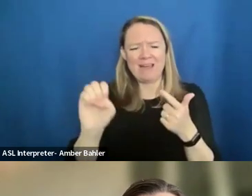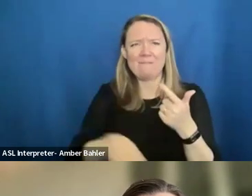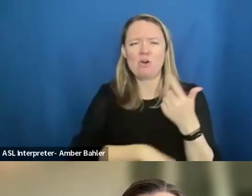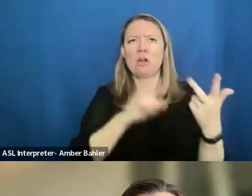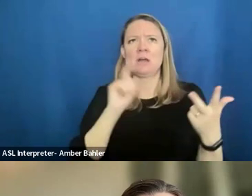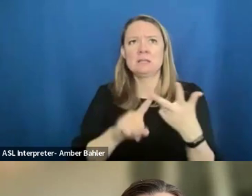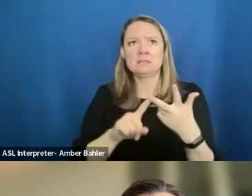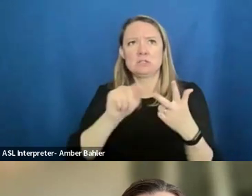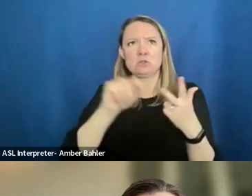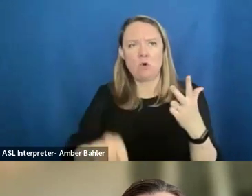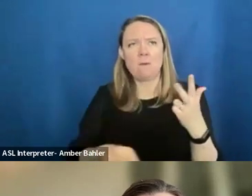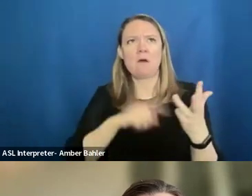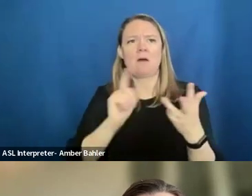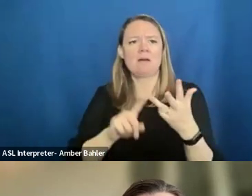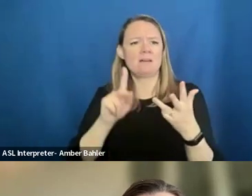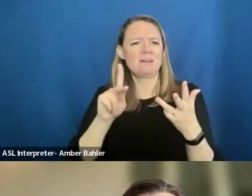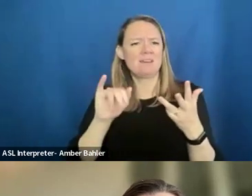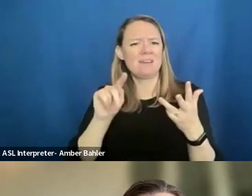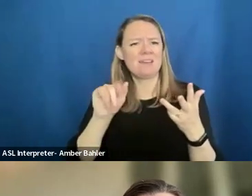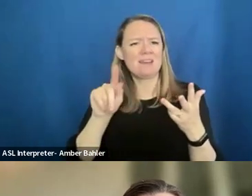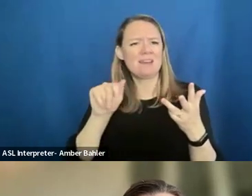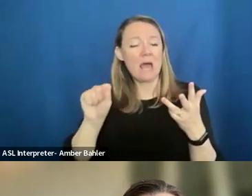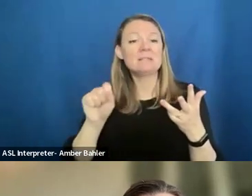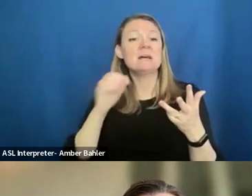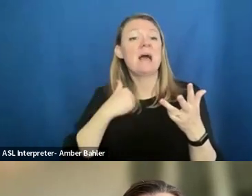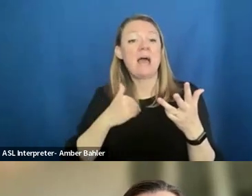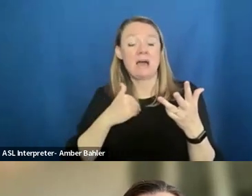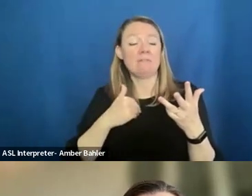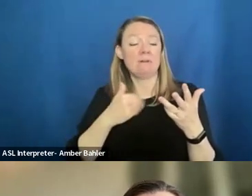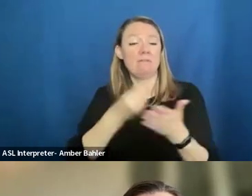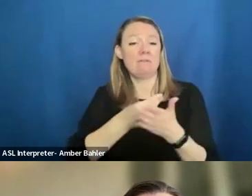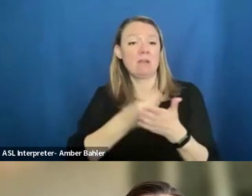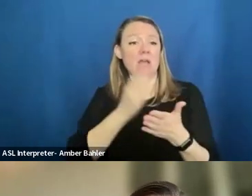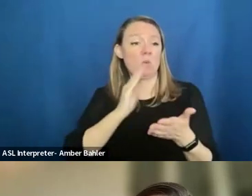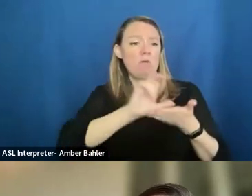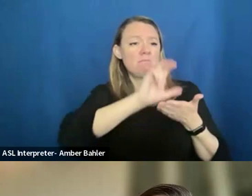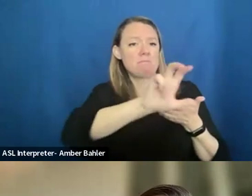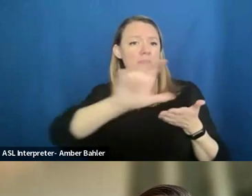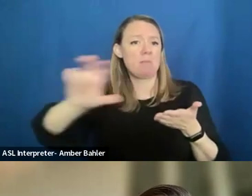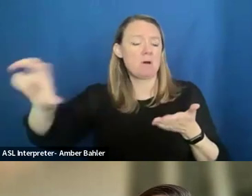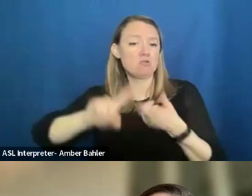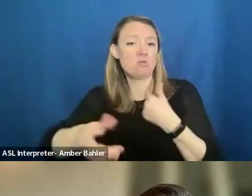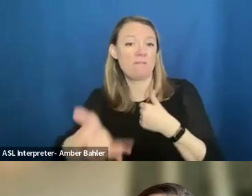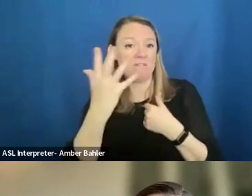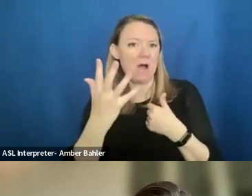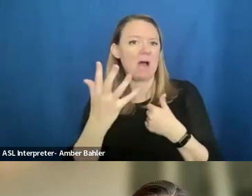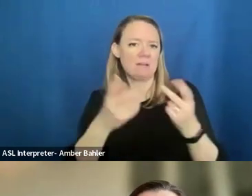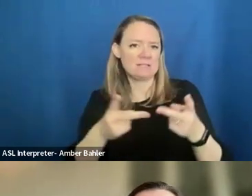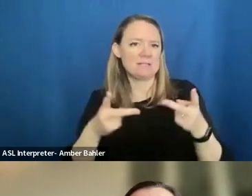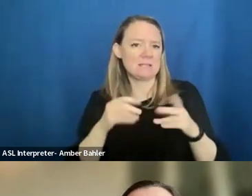Kitsap, there is some directed funding we'll be giving to 5 sites in the state to either build or develop street medicine teams.